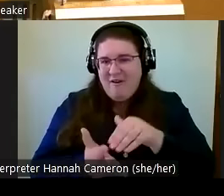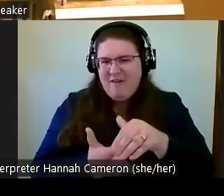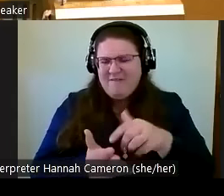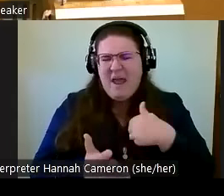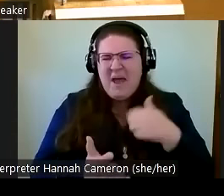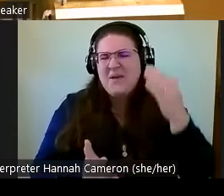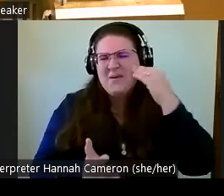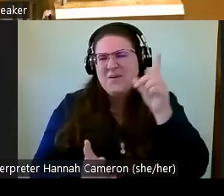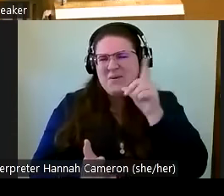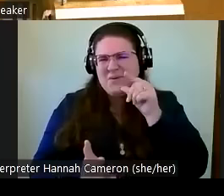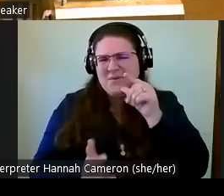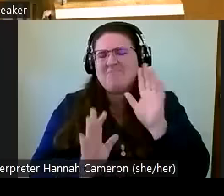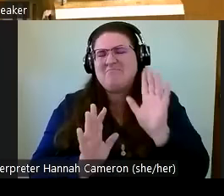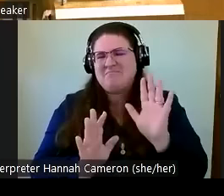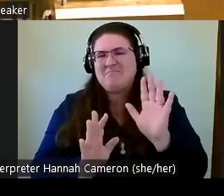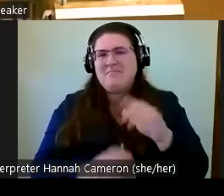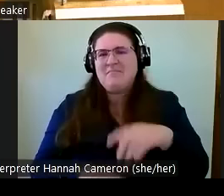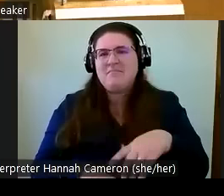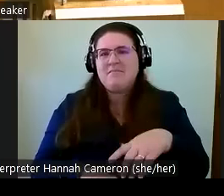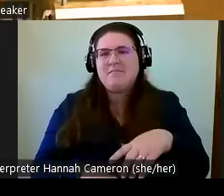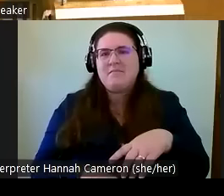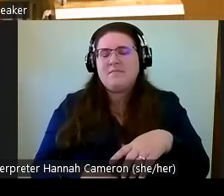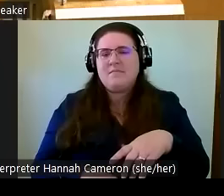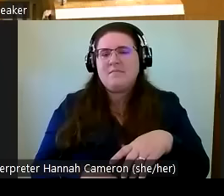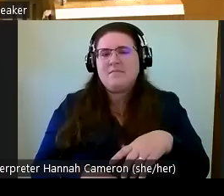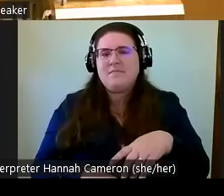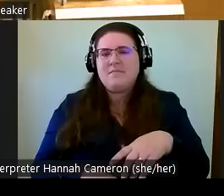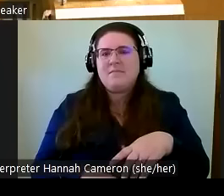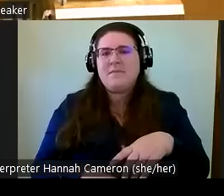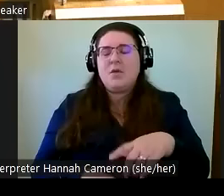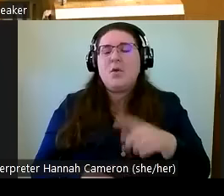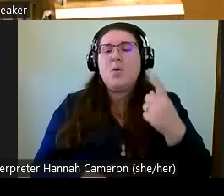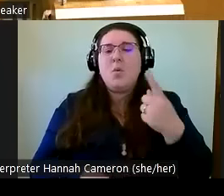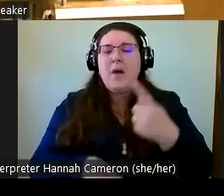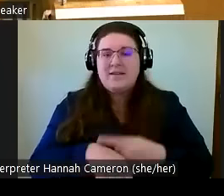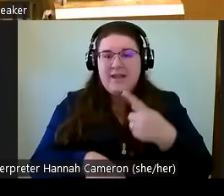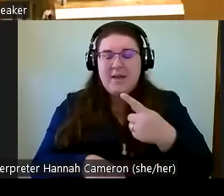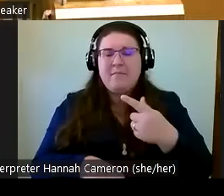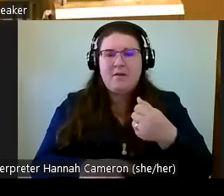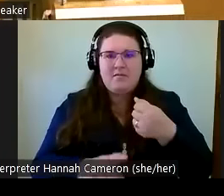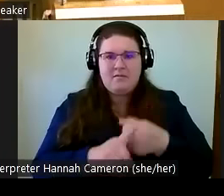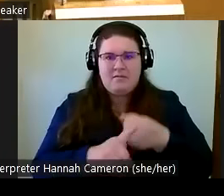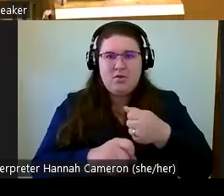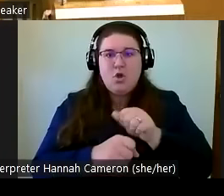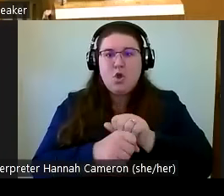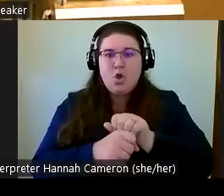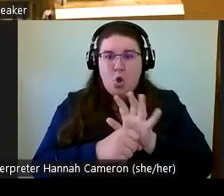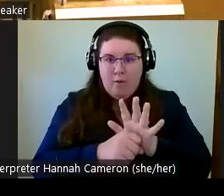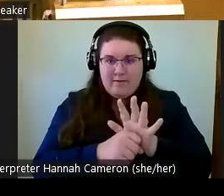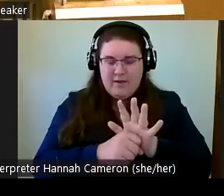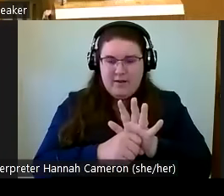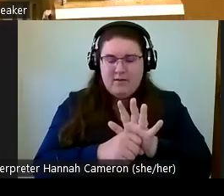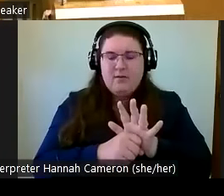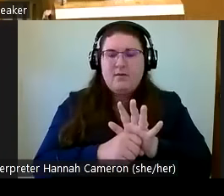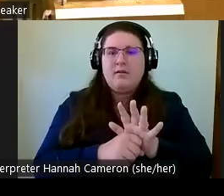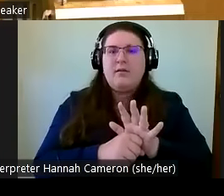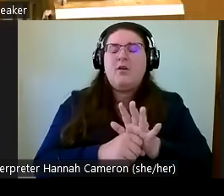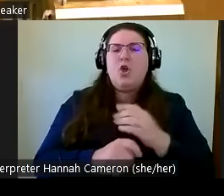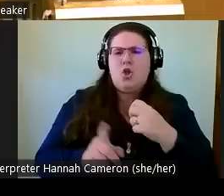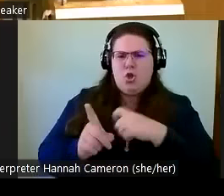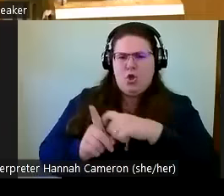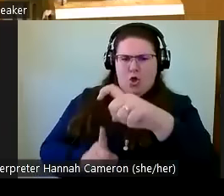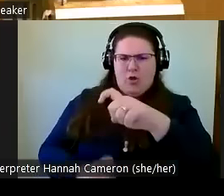There was one day when I failed to be a make genius. I had COVID. I called Alan. Alan said I needed a note from my doctor.